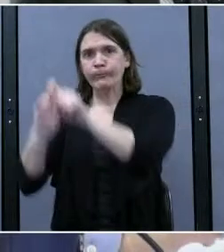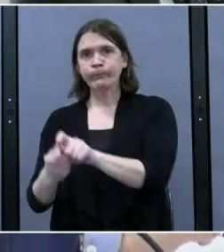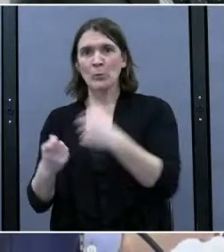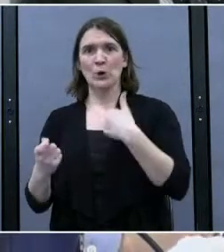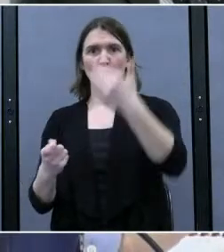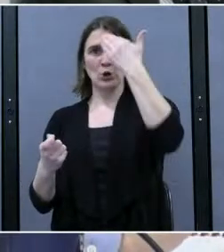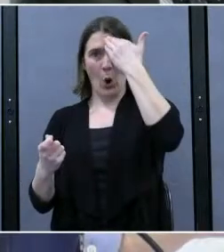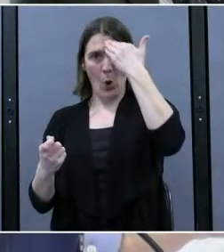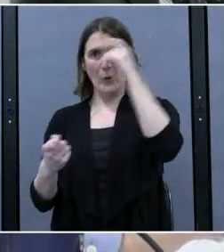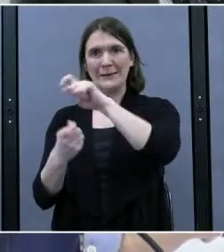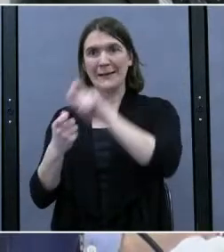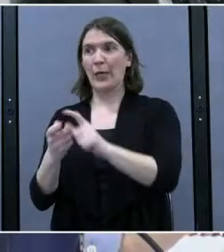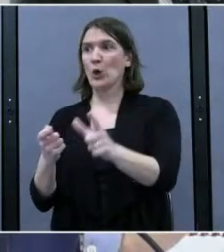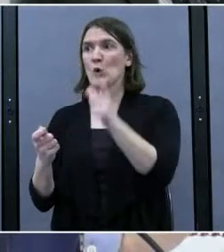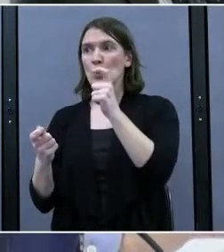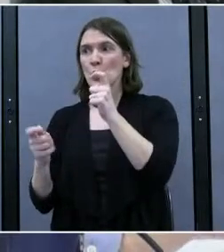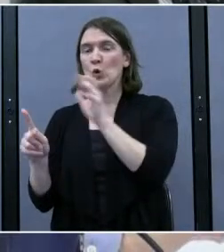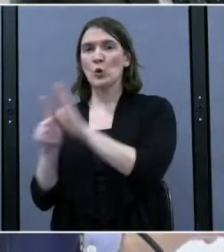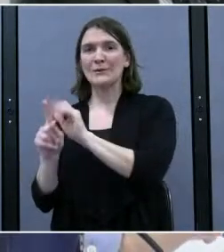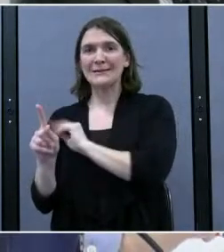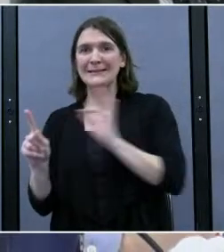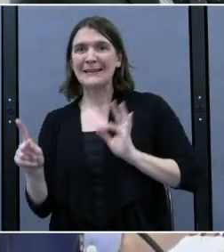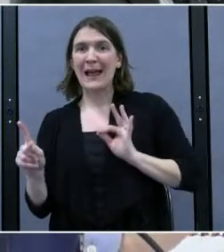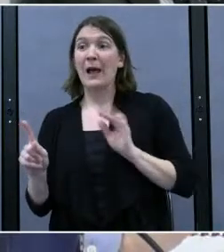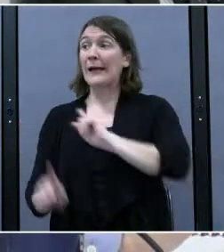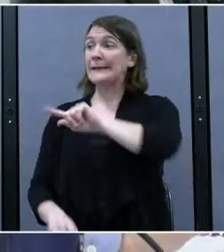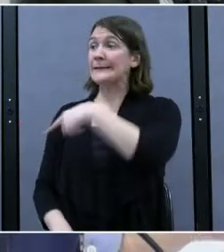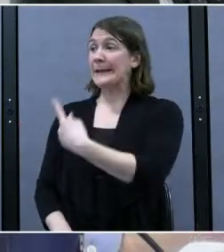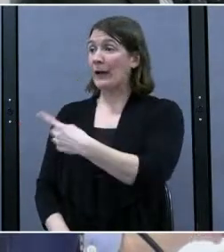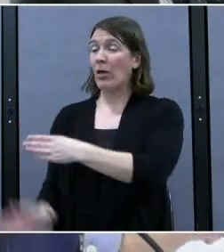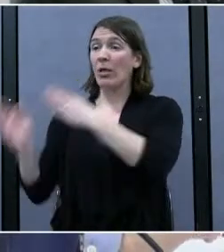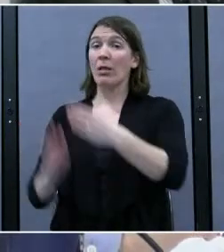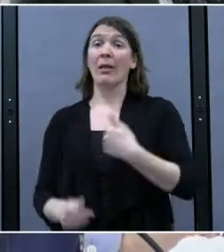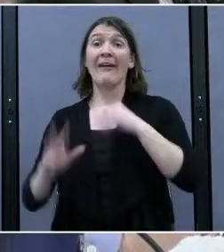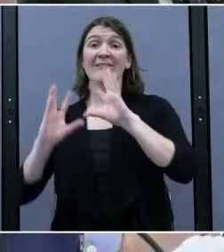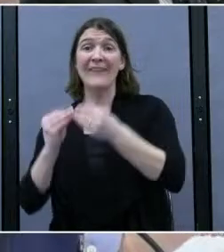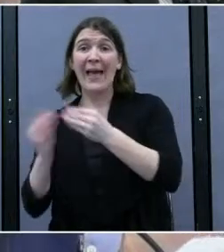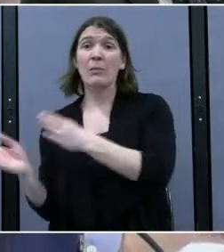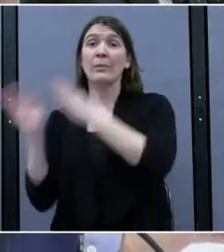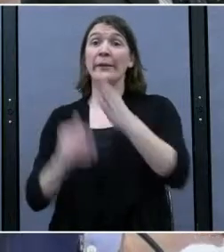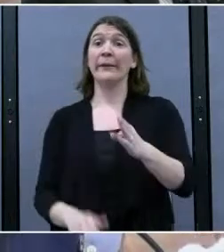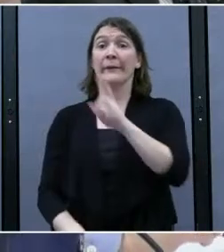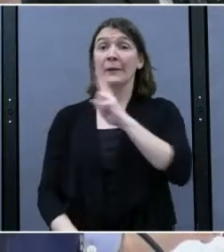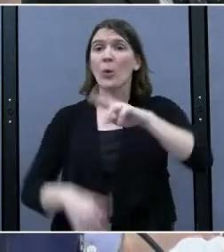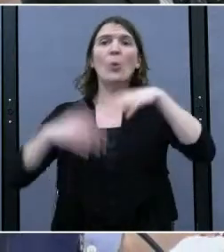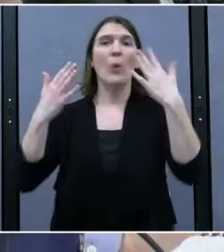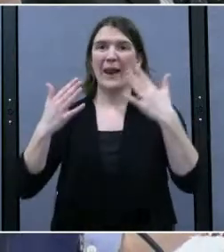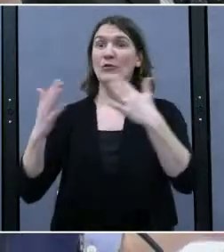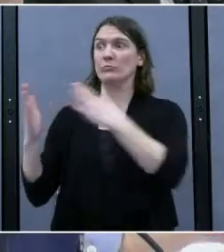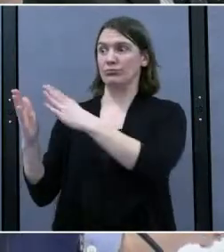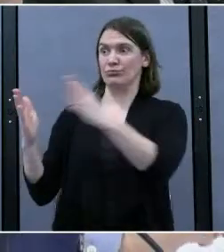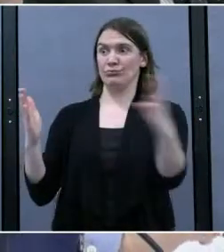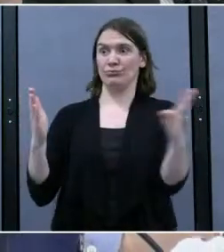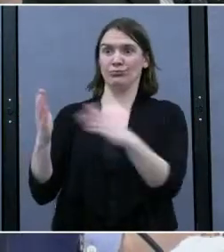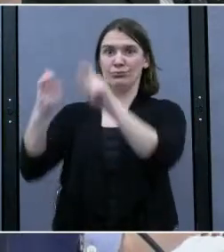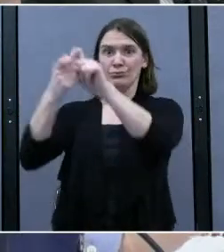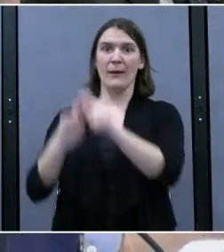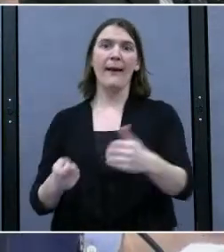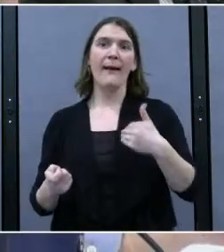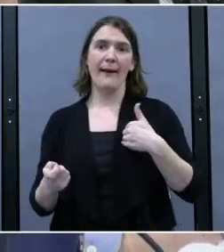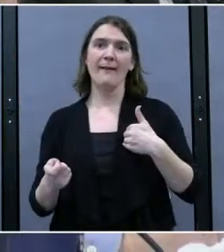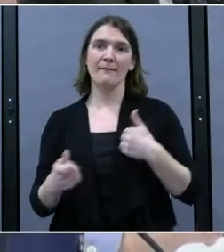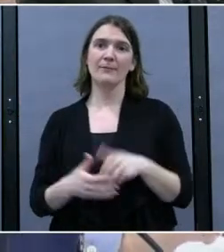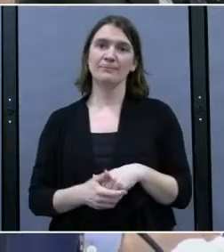granular because it knows this employee has like a single plan, this employee has a family plan. So we get more accurate figures,